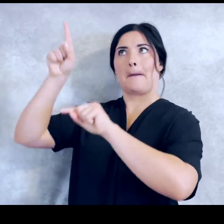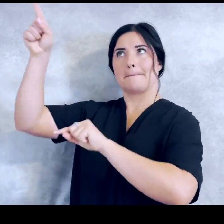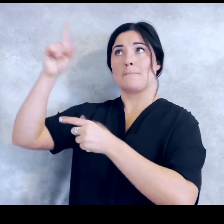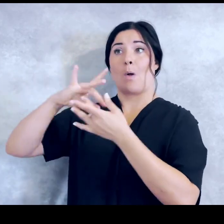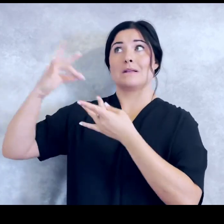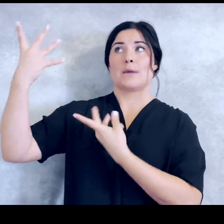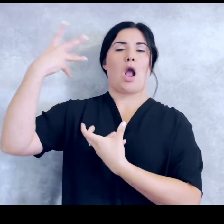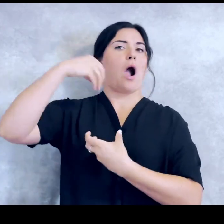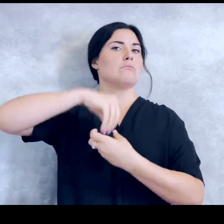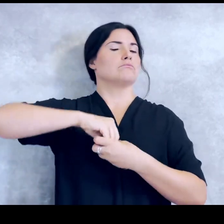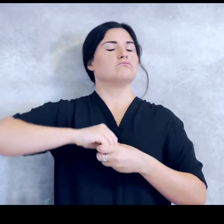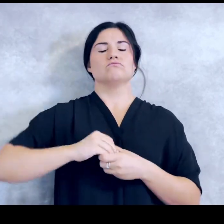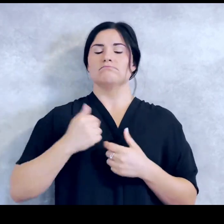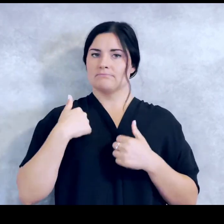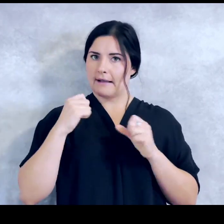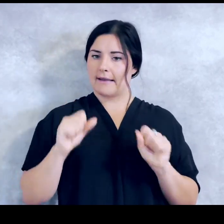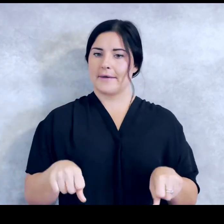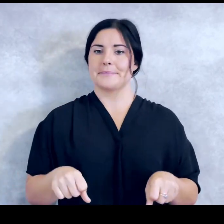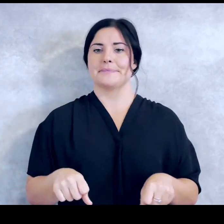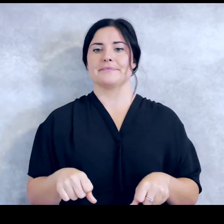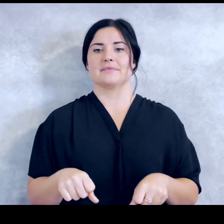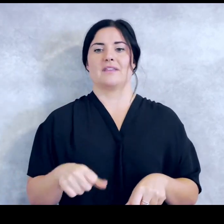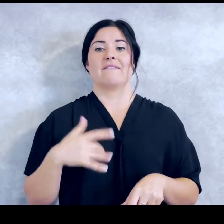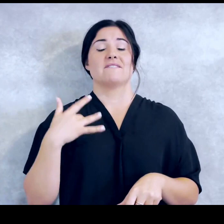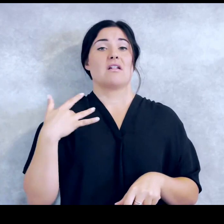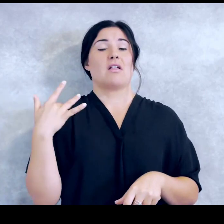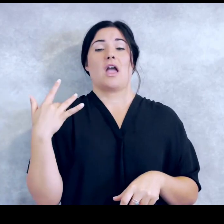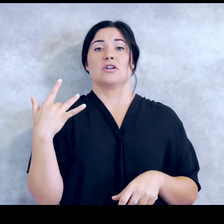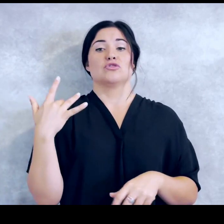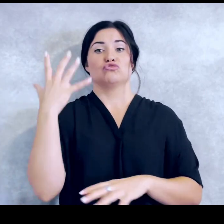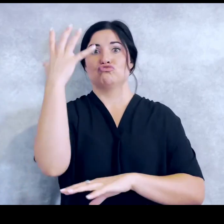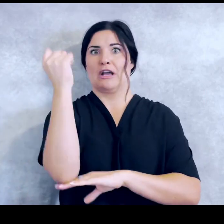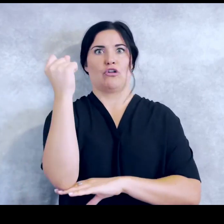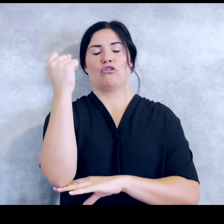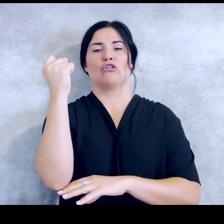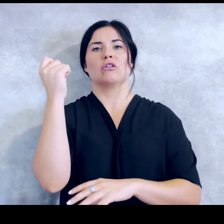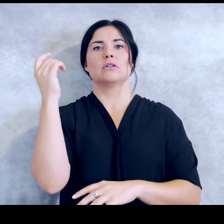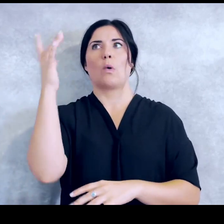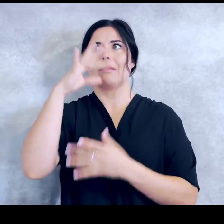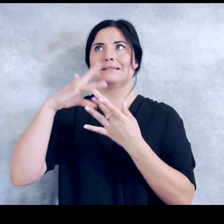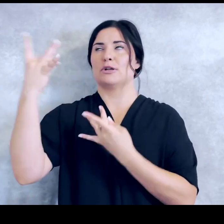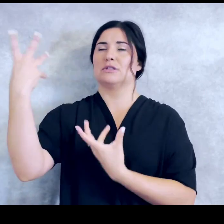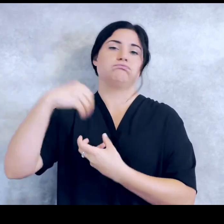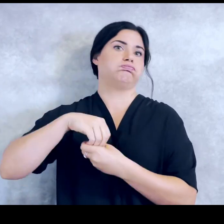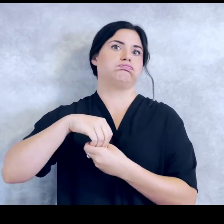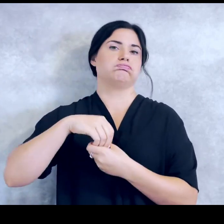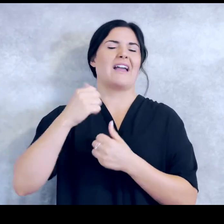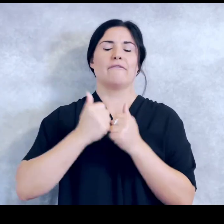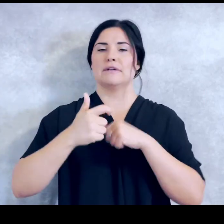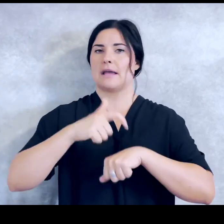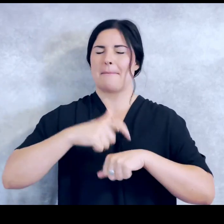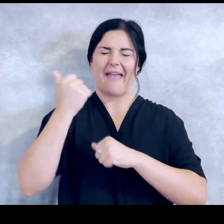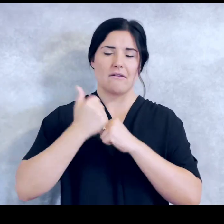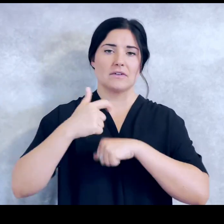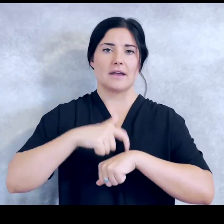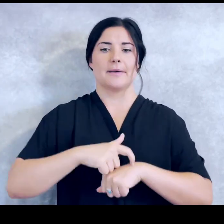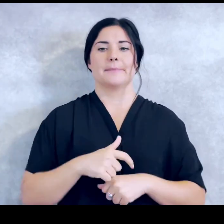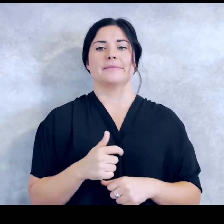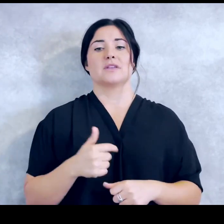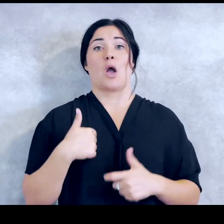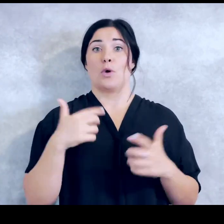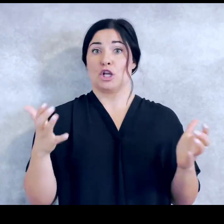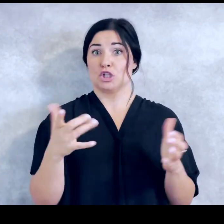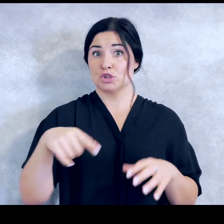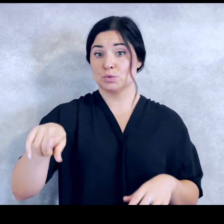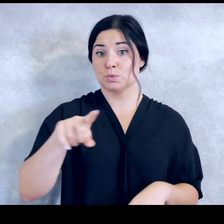in the Holy Spirit. And I have, like, these undefeated record of all these times that the Holy Spirit just comes in and takes care of me. And so if I